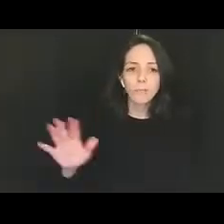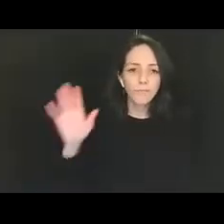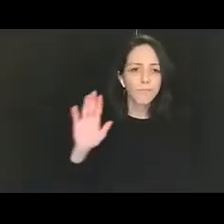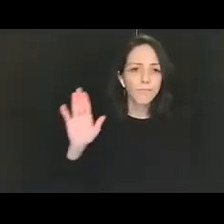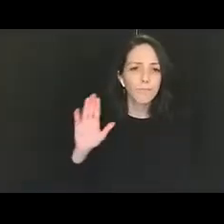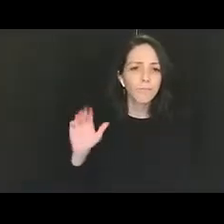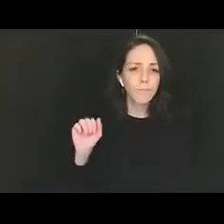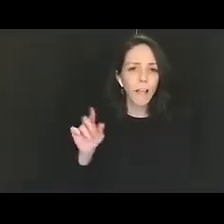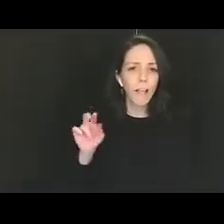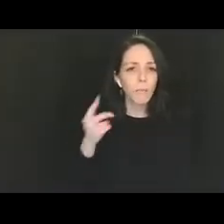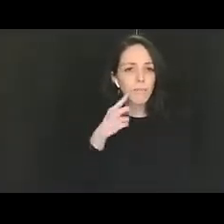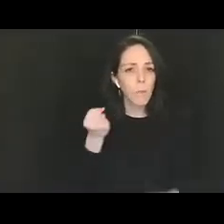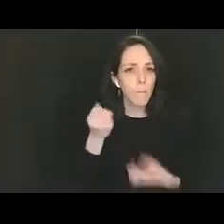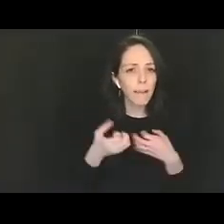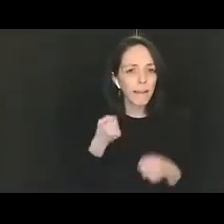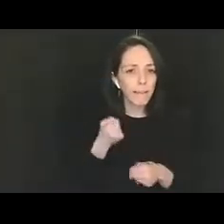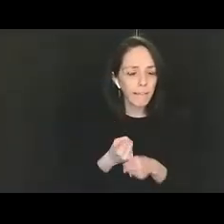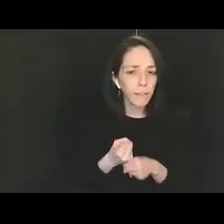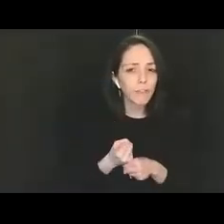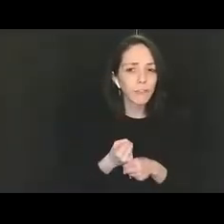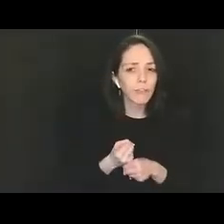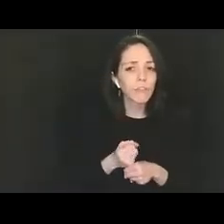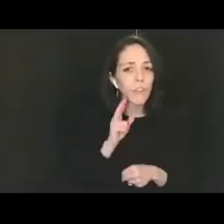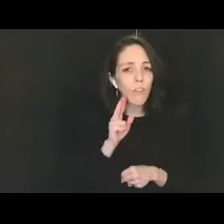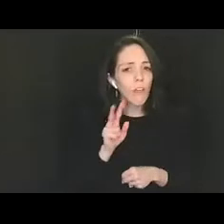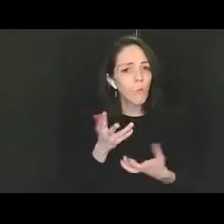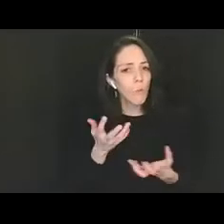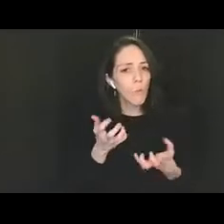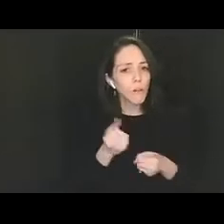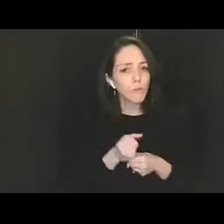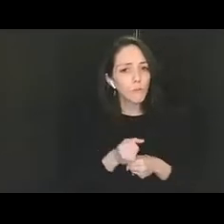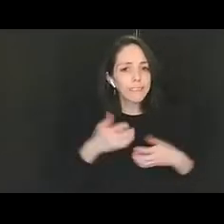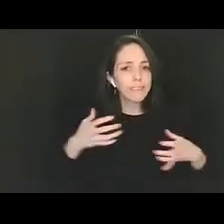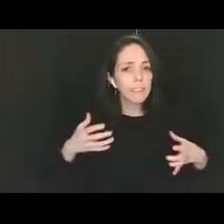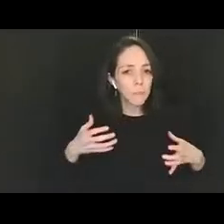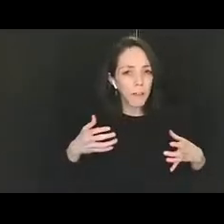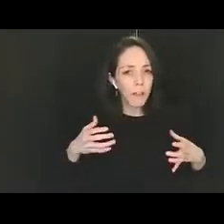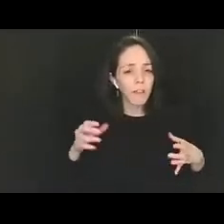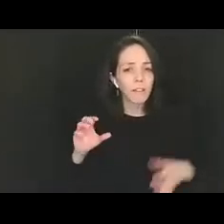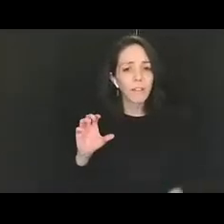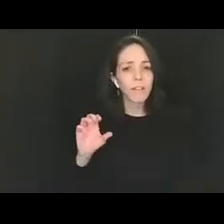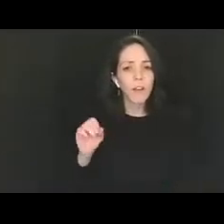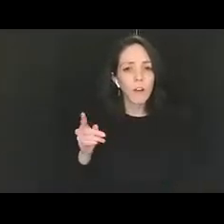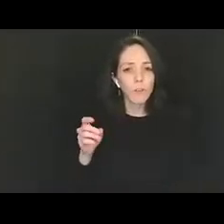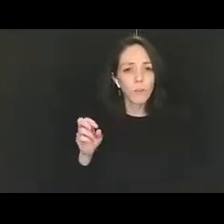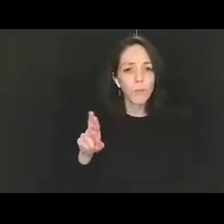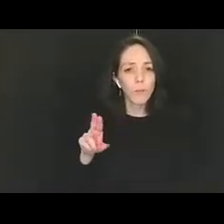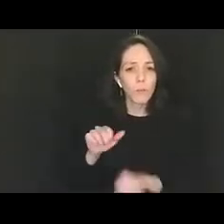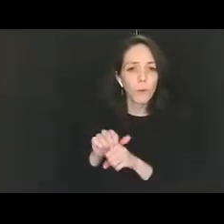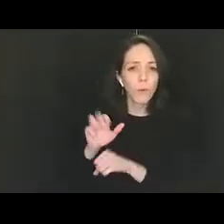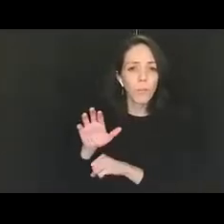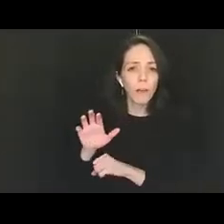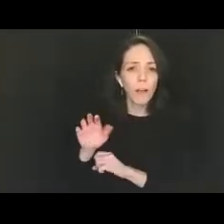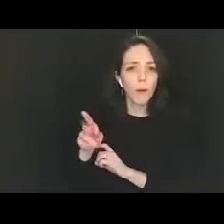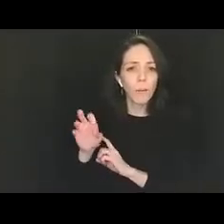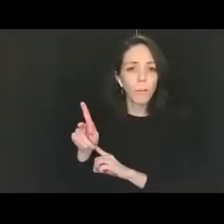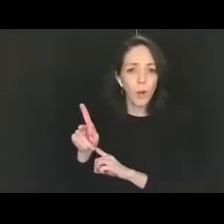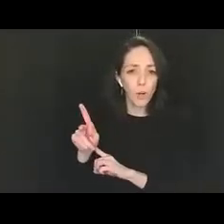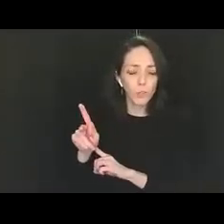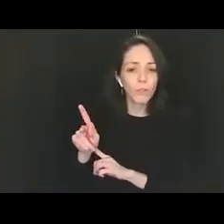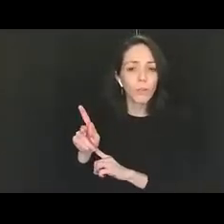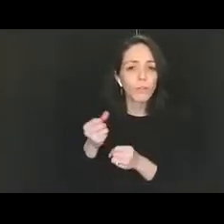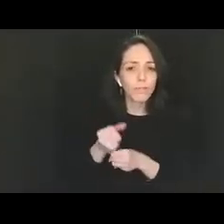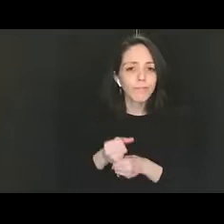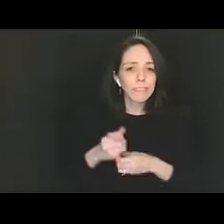years, is looking at expanding Cooper Mountain Park, Nature Park, with Metro